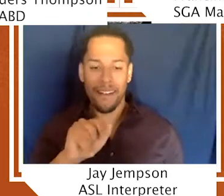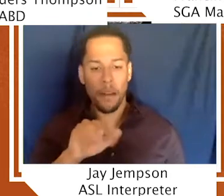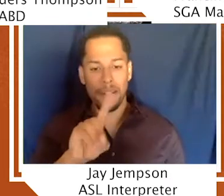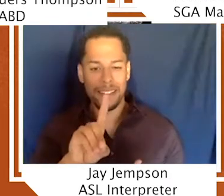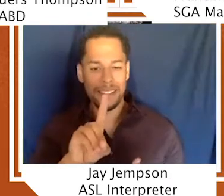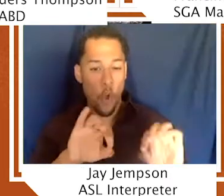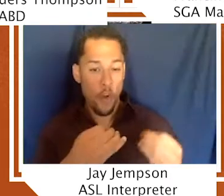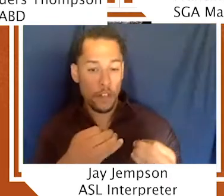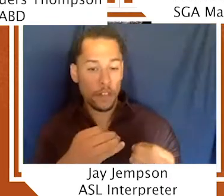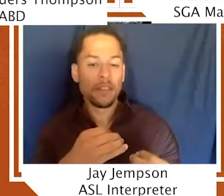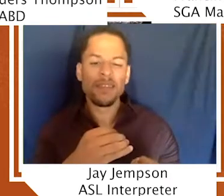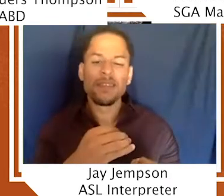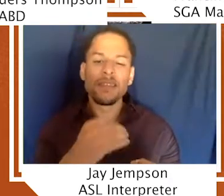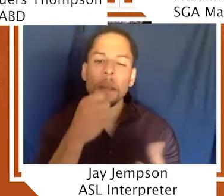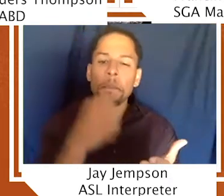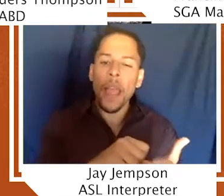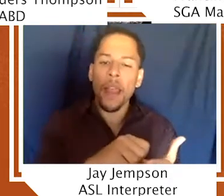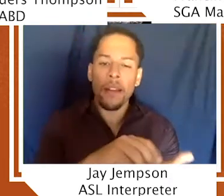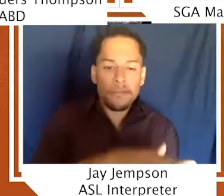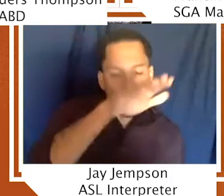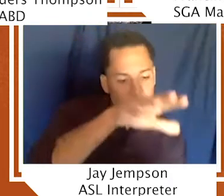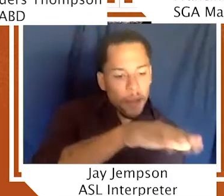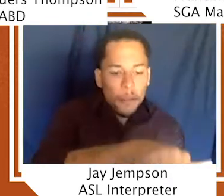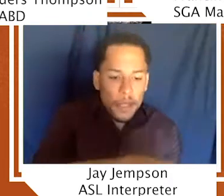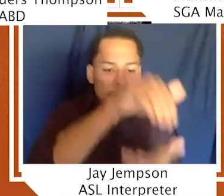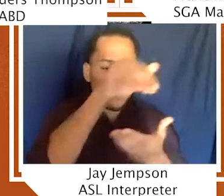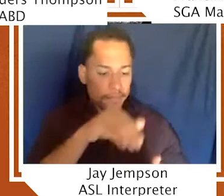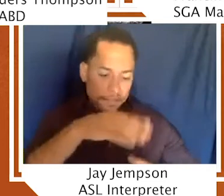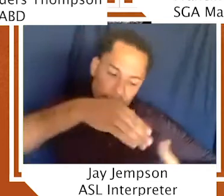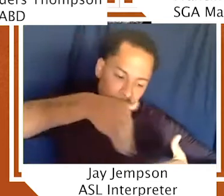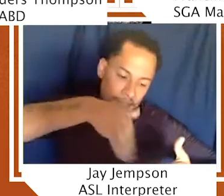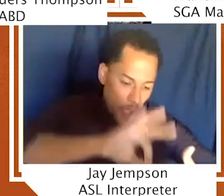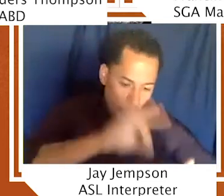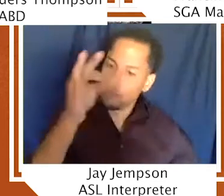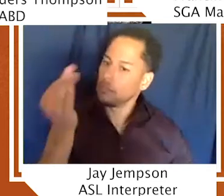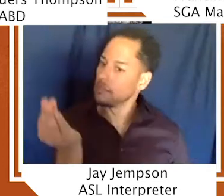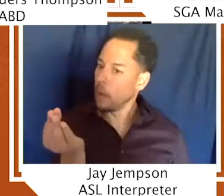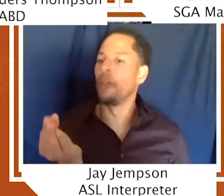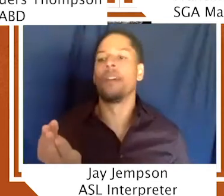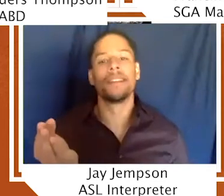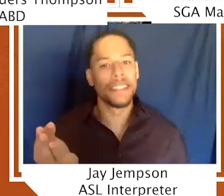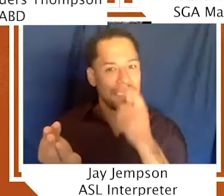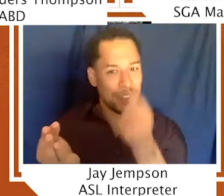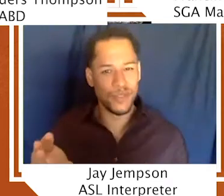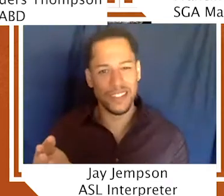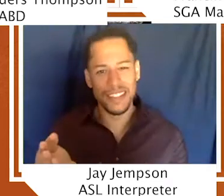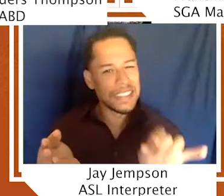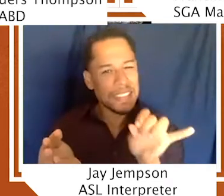envelope with the brown ticket and the four cards and the, you know, please become a